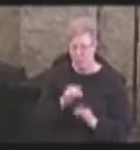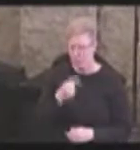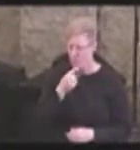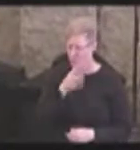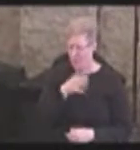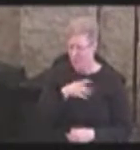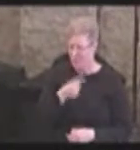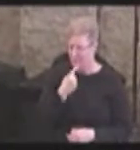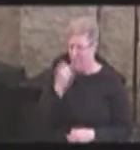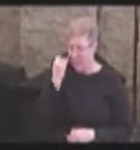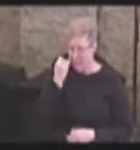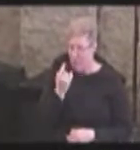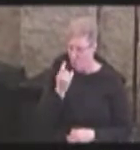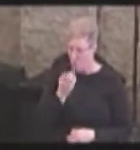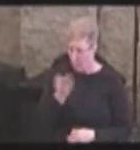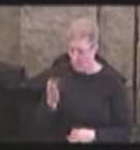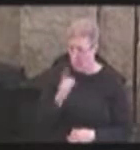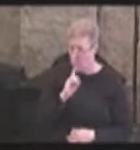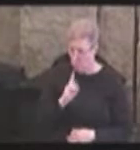but of this one thing be assured,